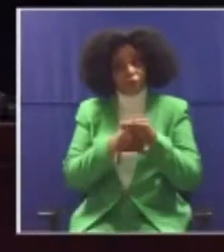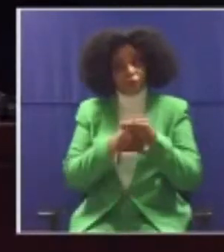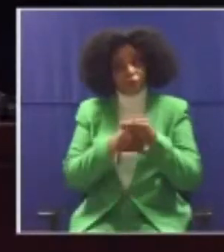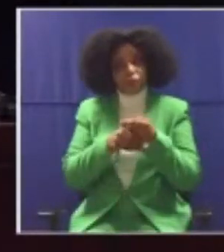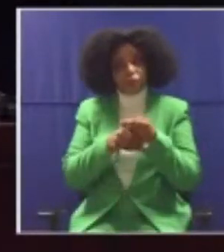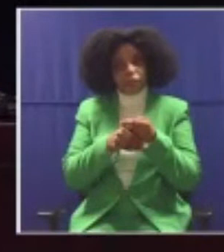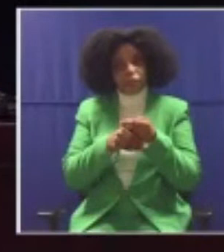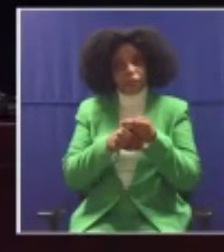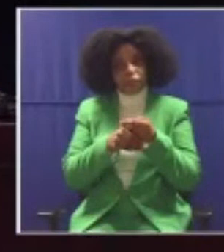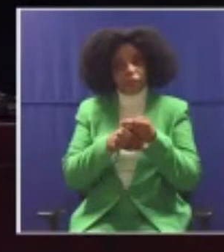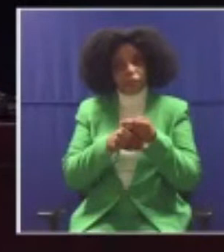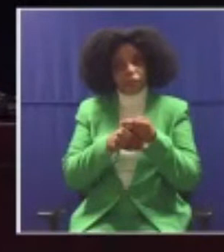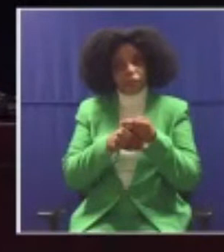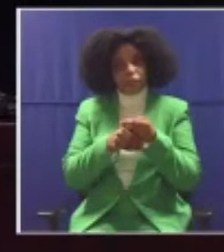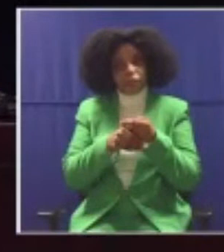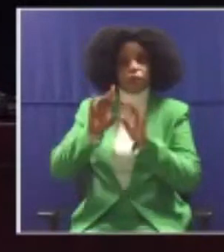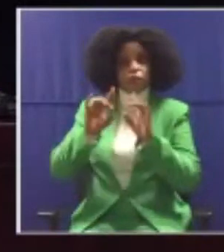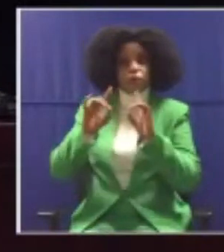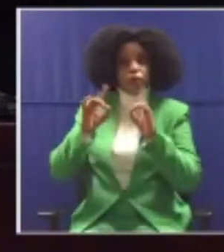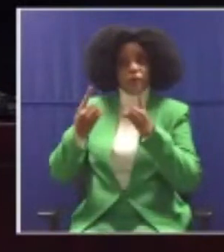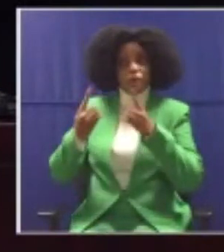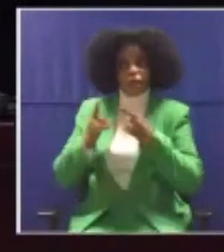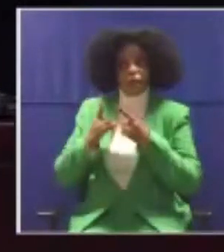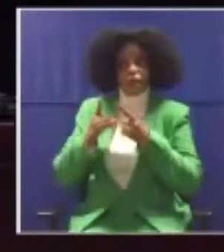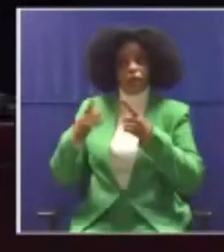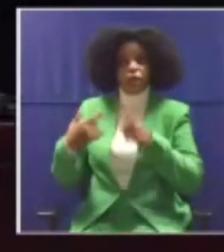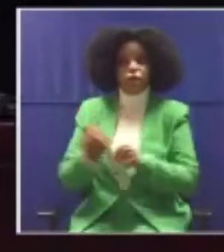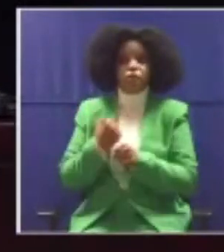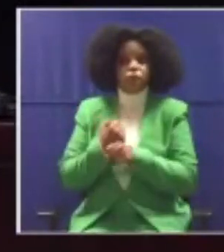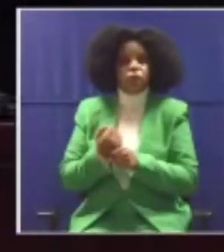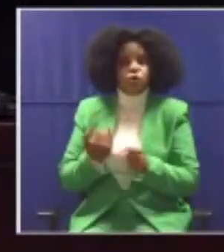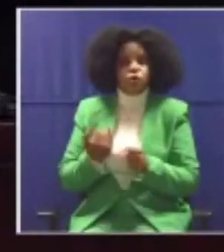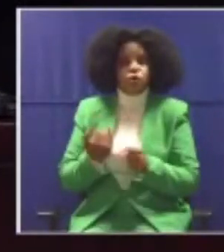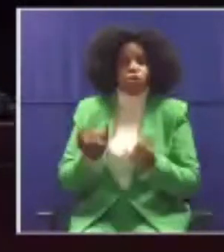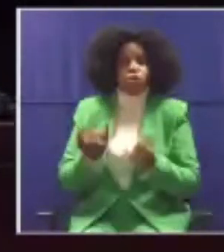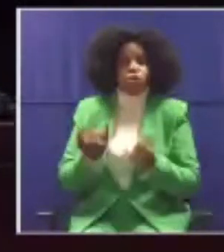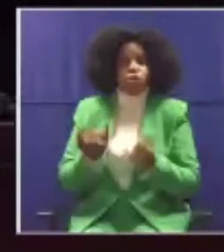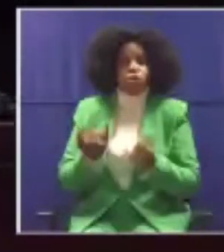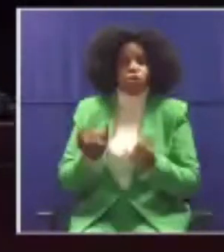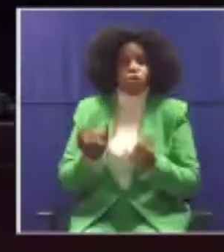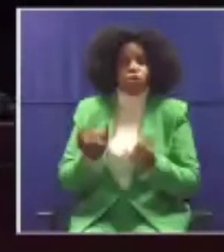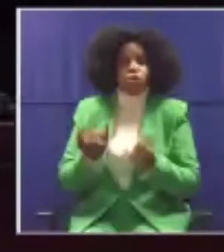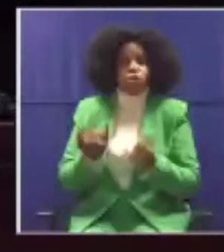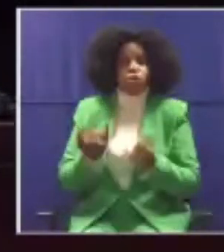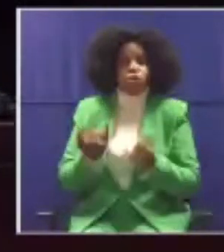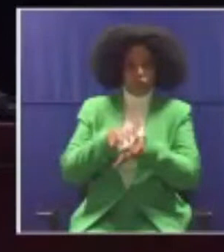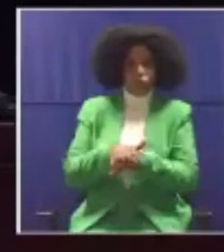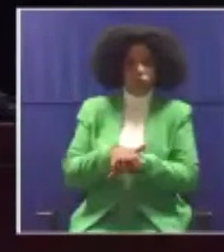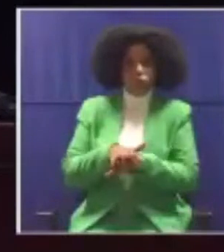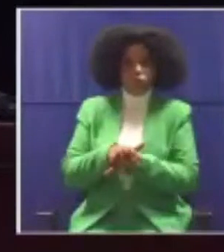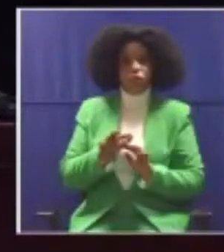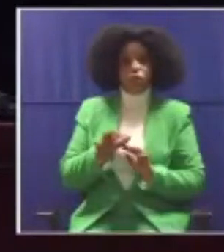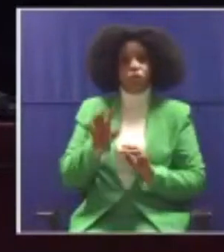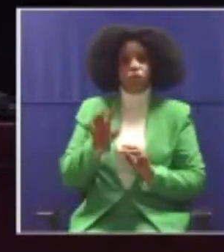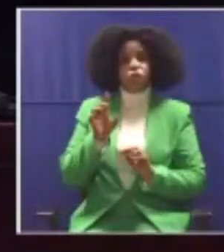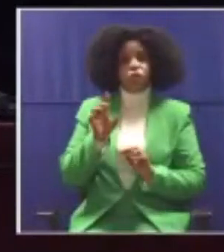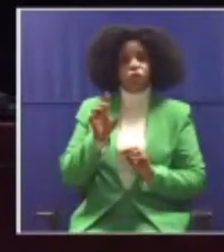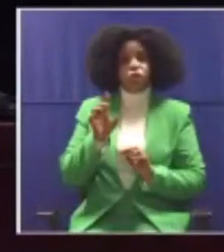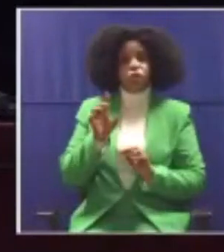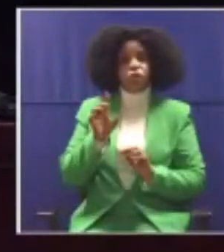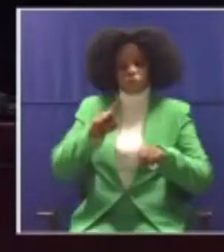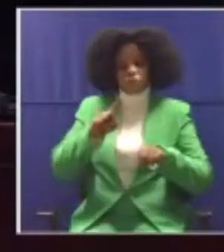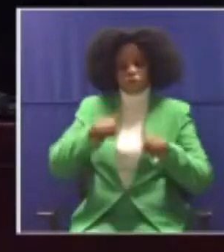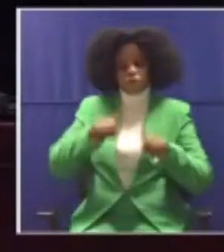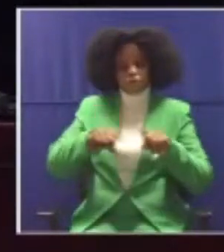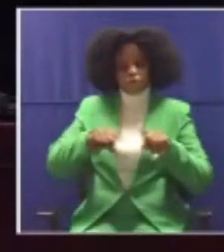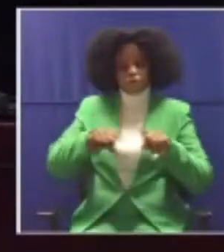with civil society organizations on implementing parenting and intergenerational